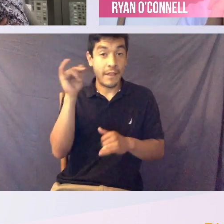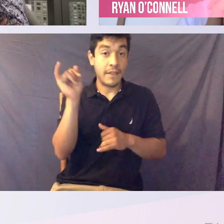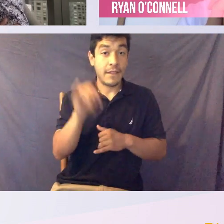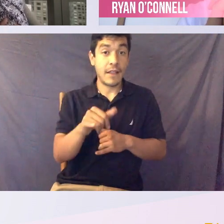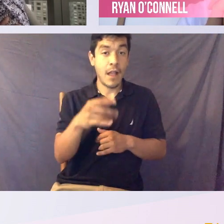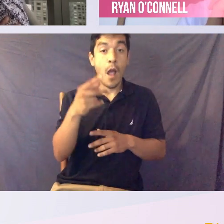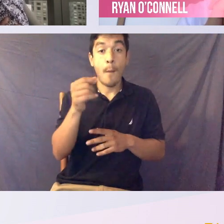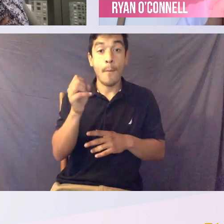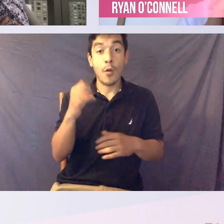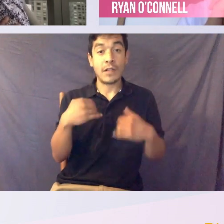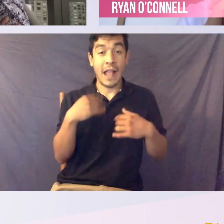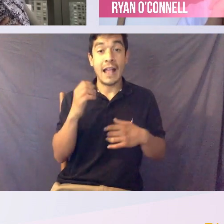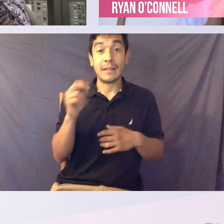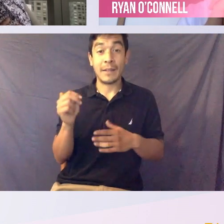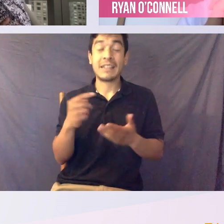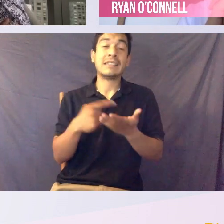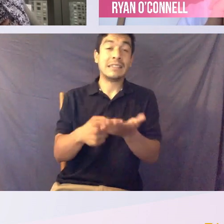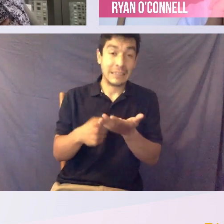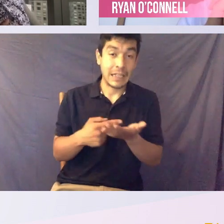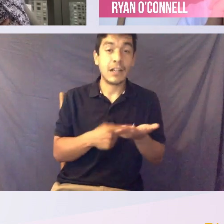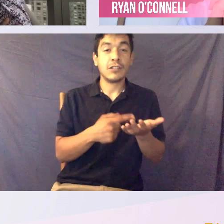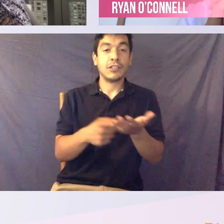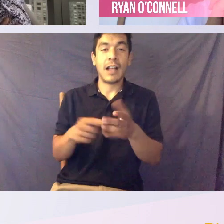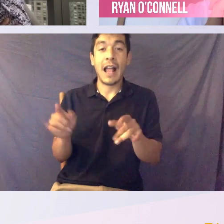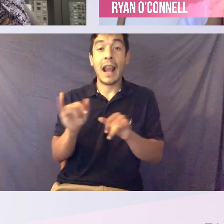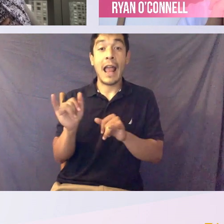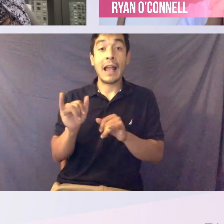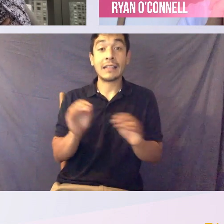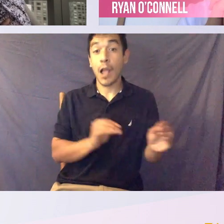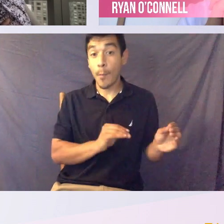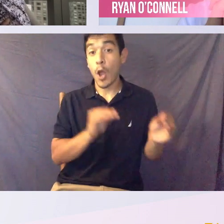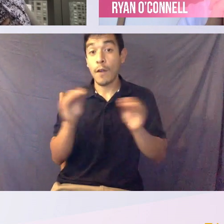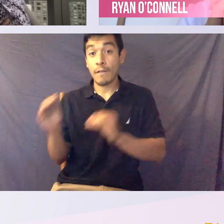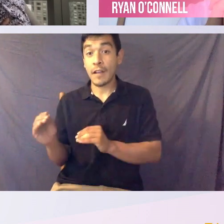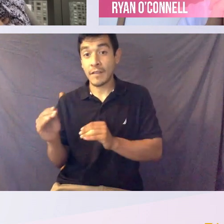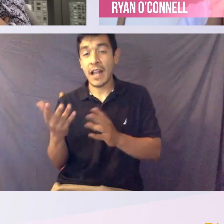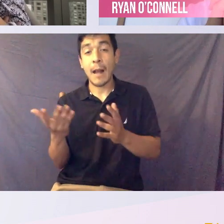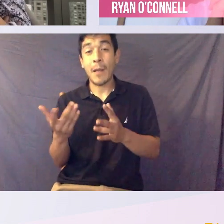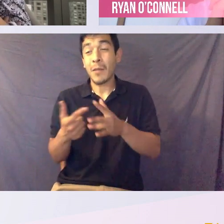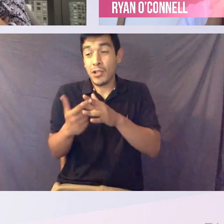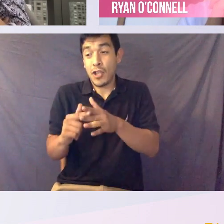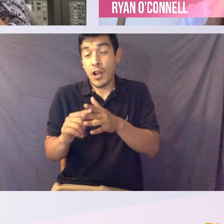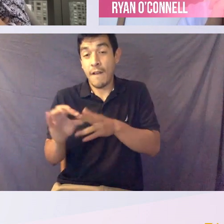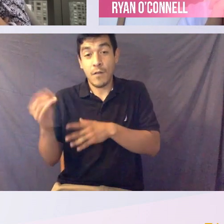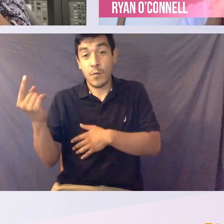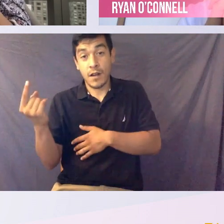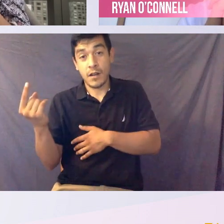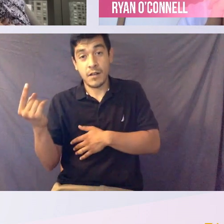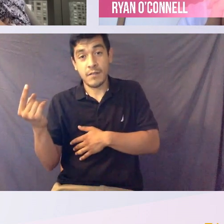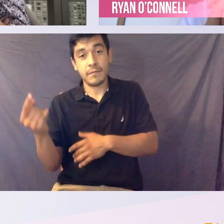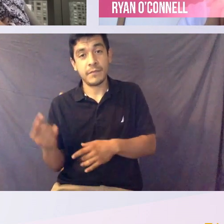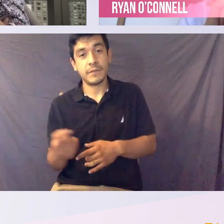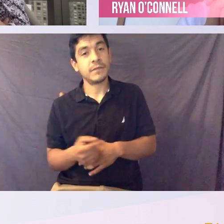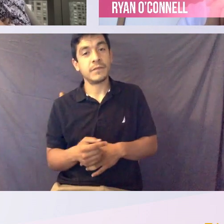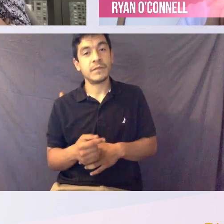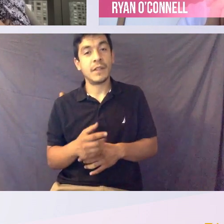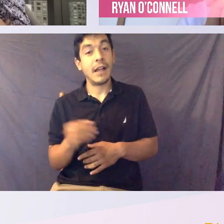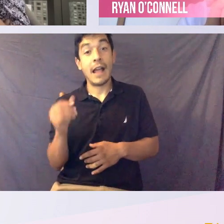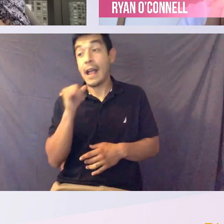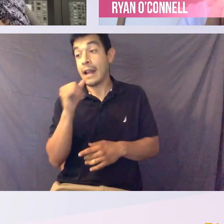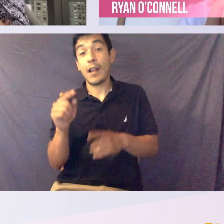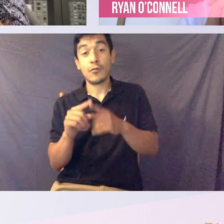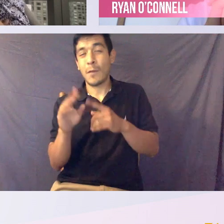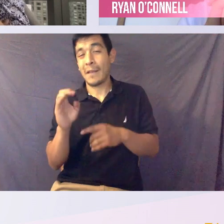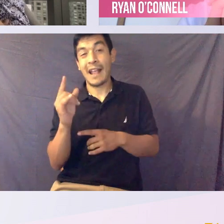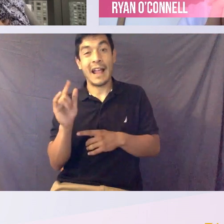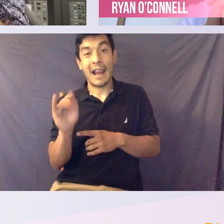Pose has been discussed like it's a movement, and perhaps it's the beginning of one, but and not to be glib,